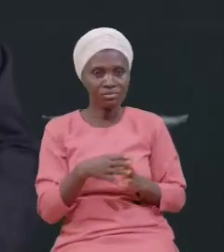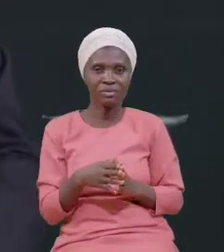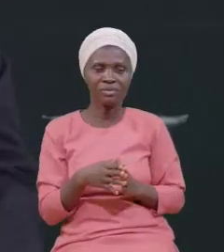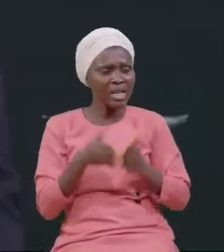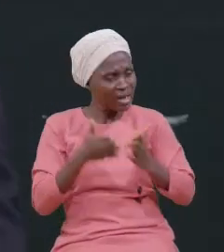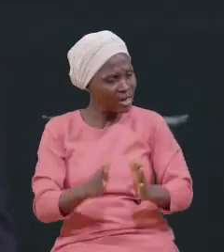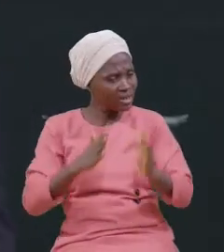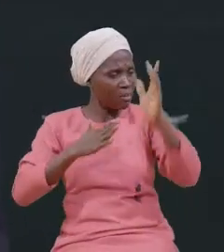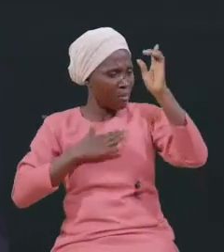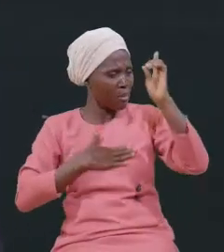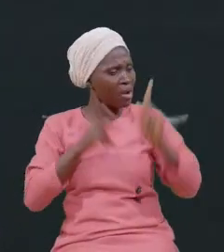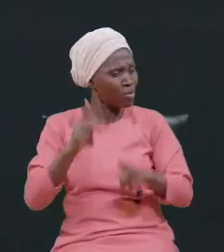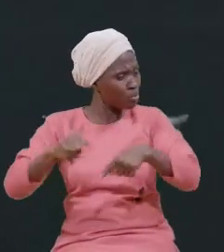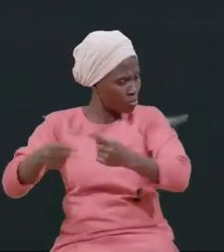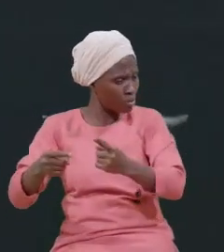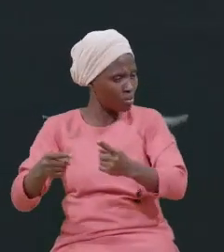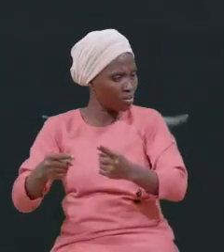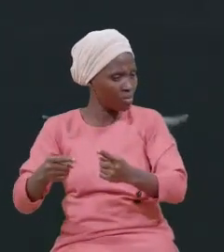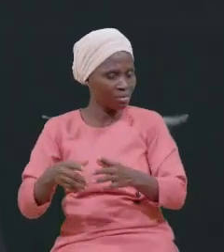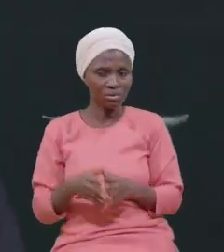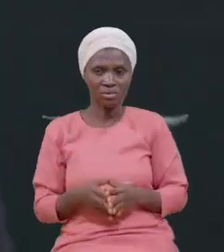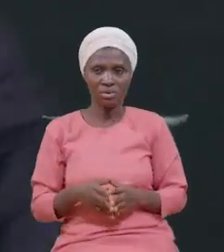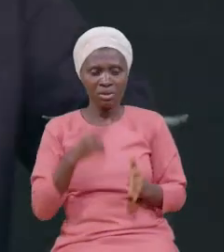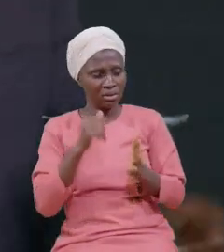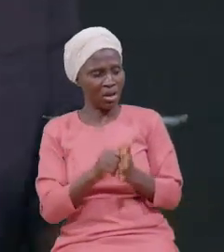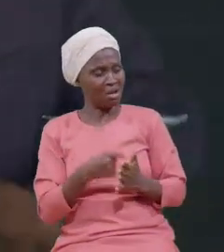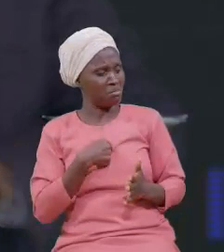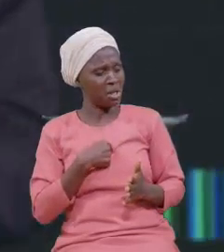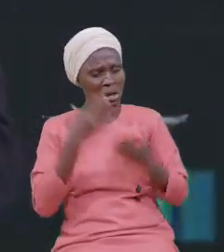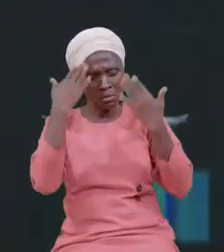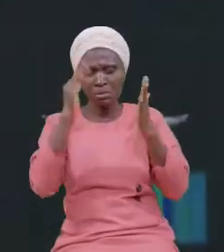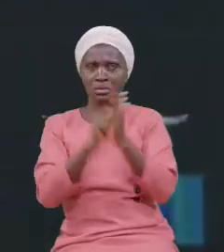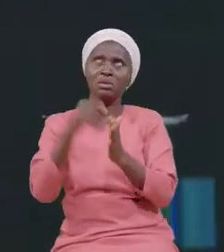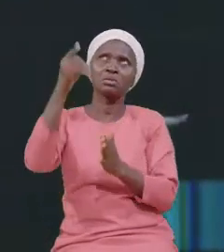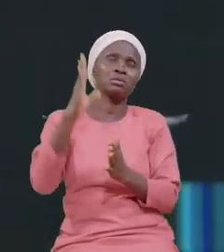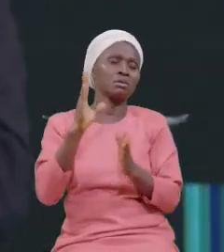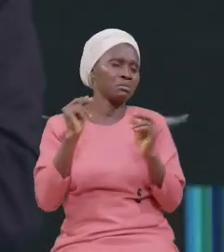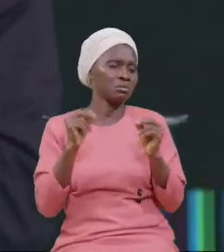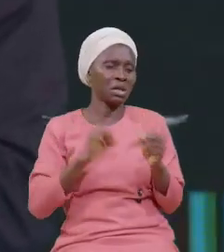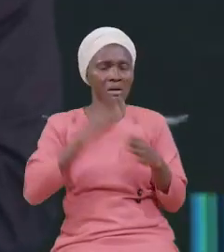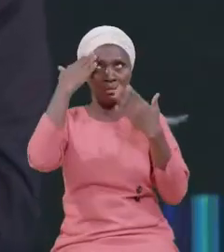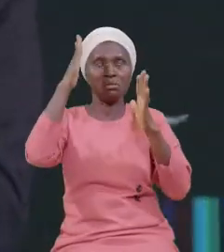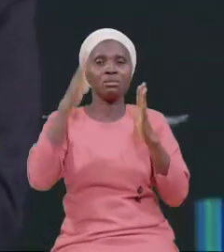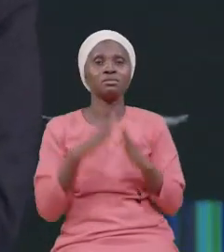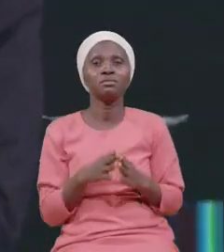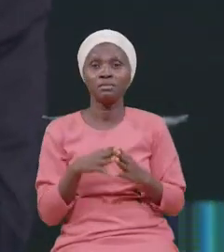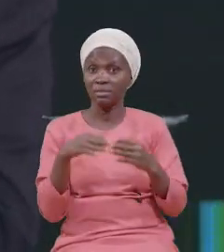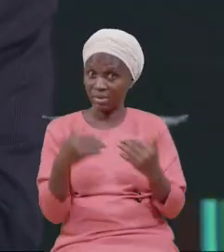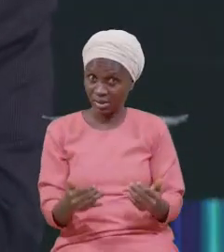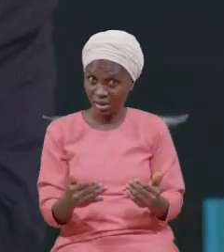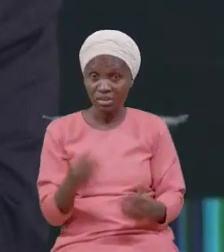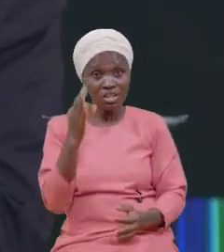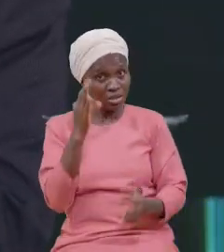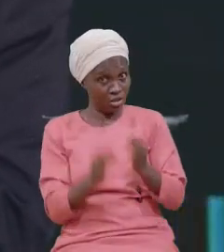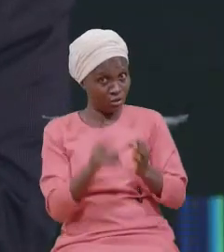my people go. So I don't know that God now. If you come to that situation,